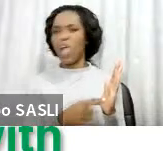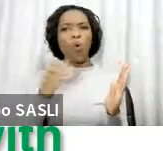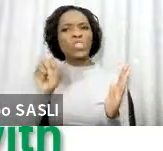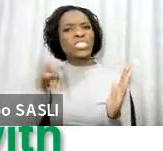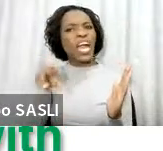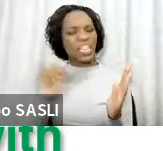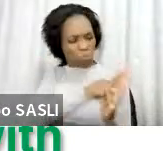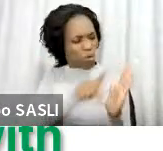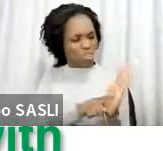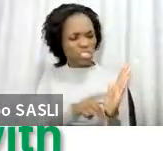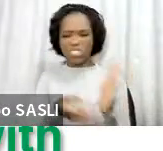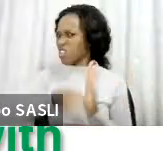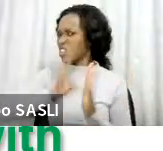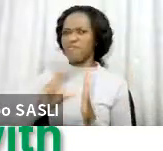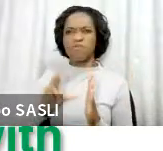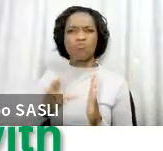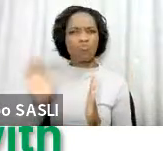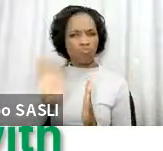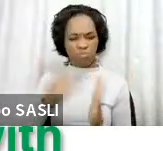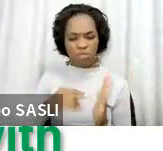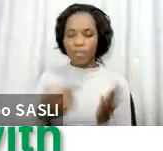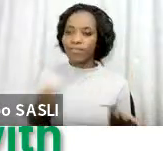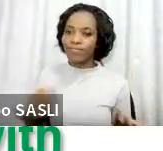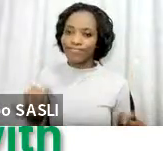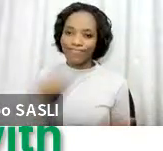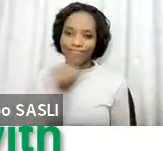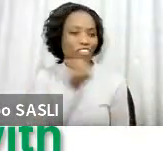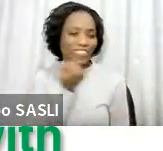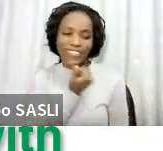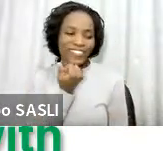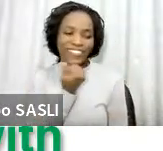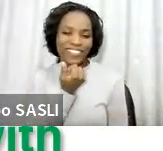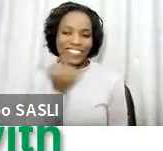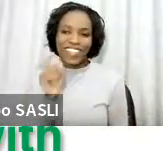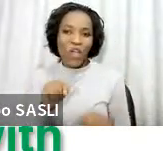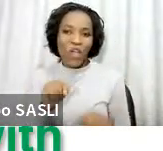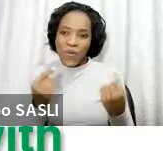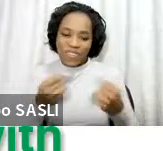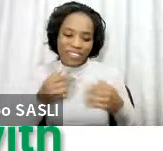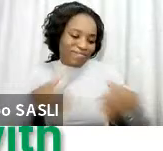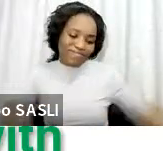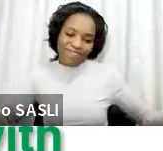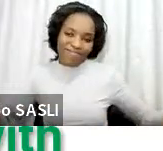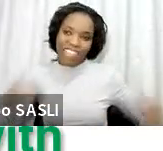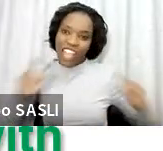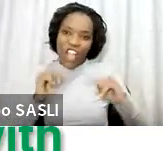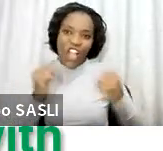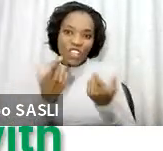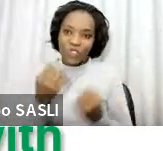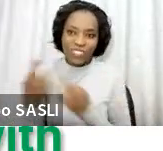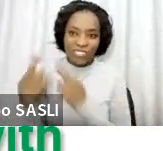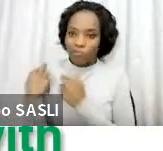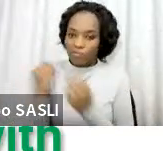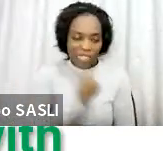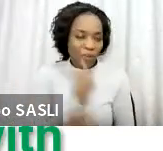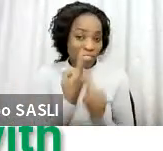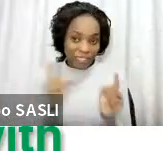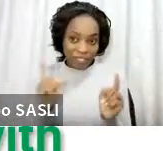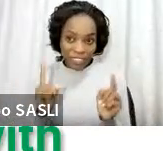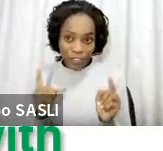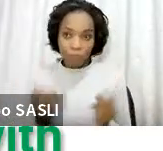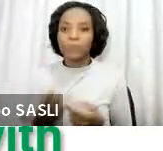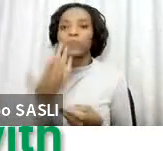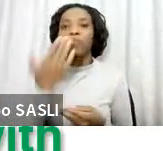matter. Unfortunately, that's the area that is outside our mandate. A matter